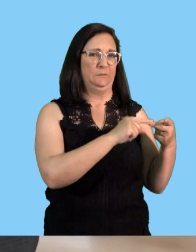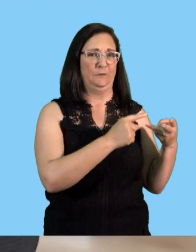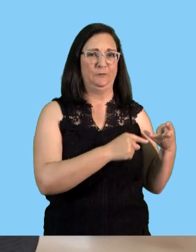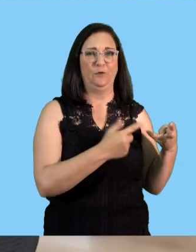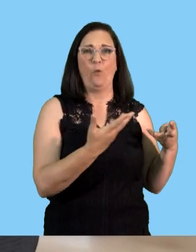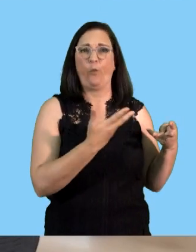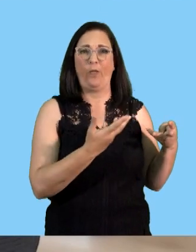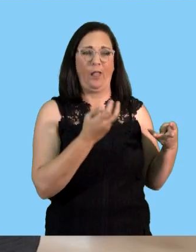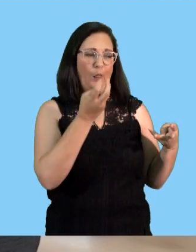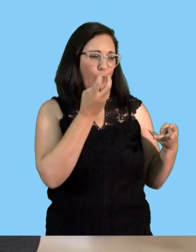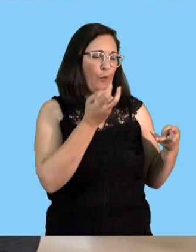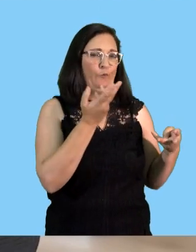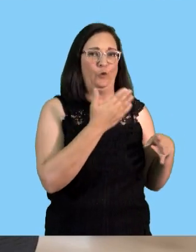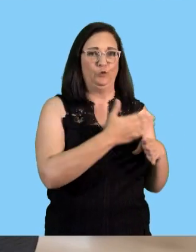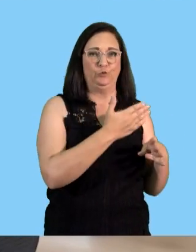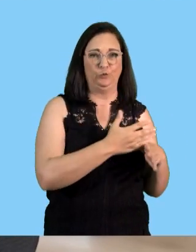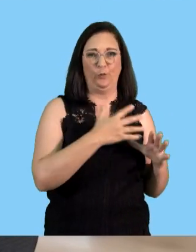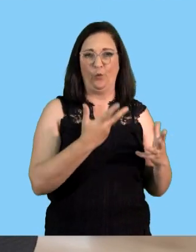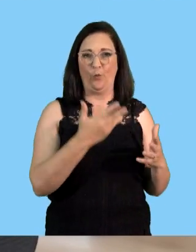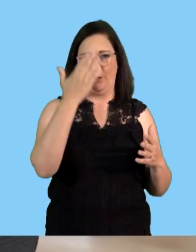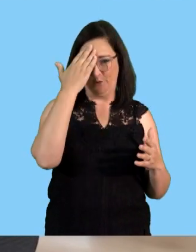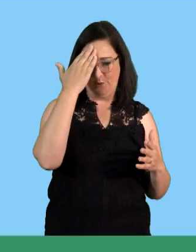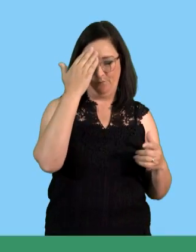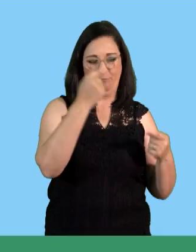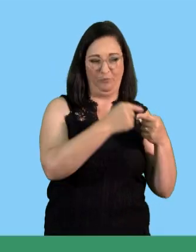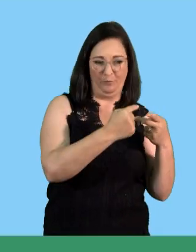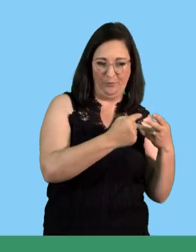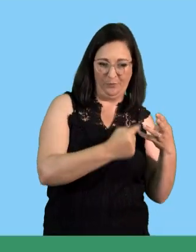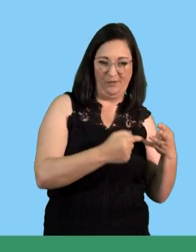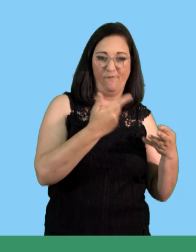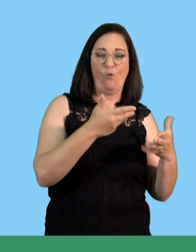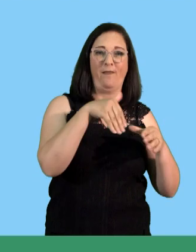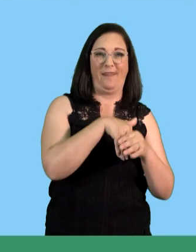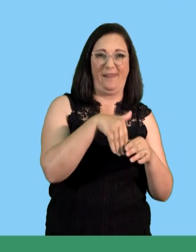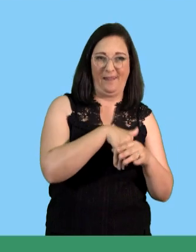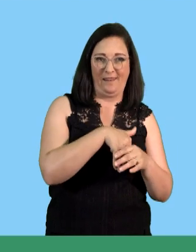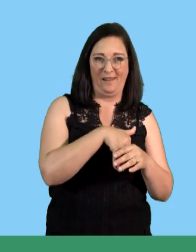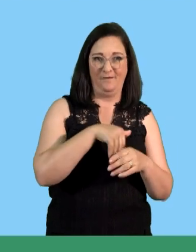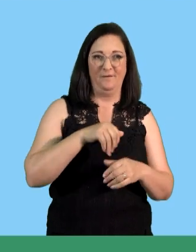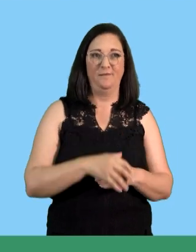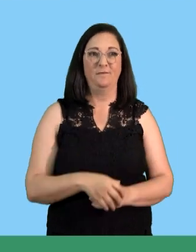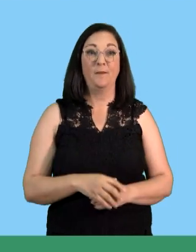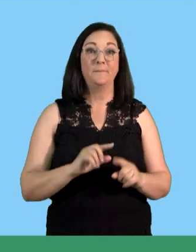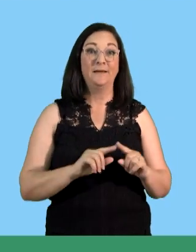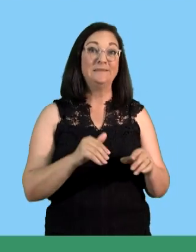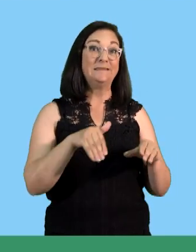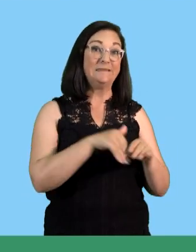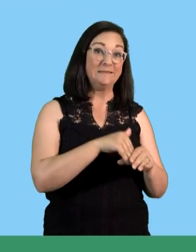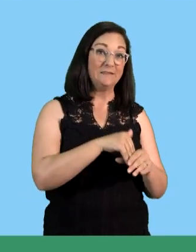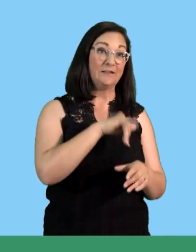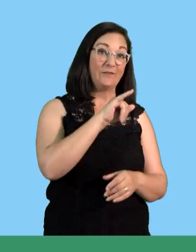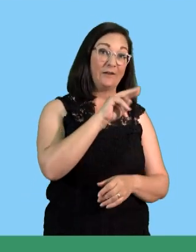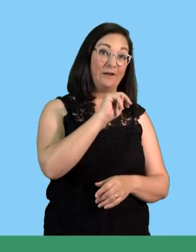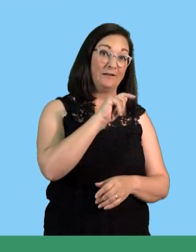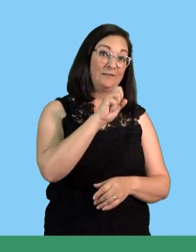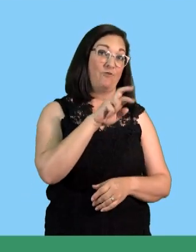out? Where will they find out? Right, so let's name those sources of internal recruitment. The key word is internal recruitment,